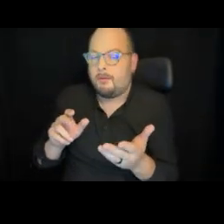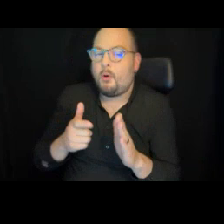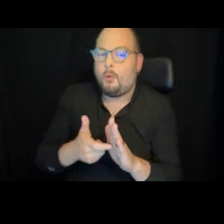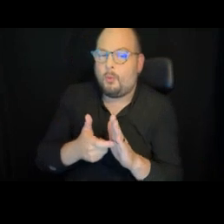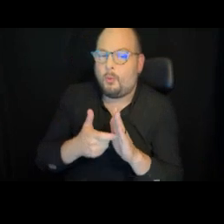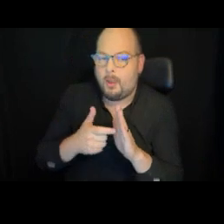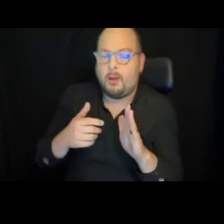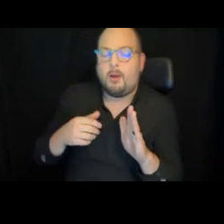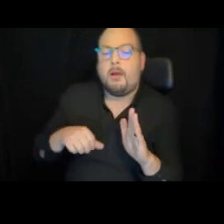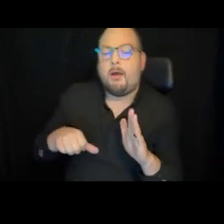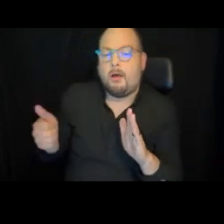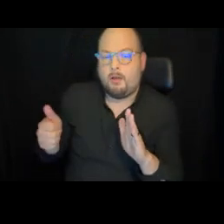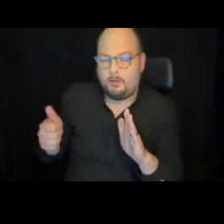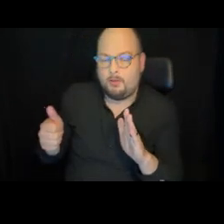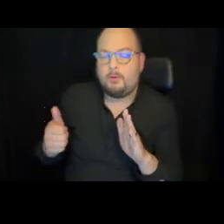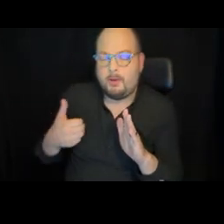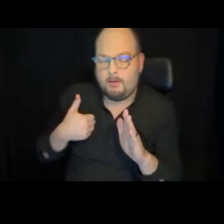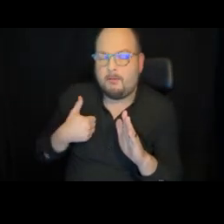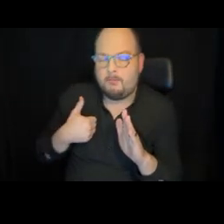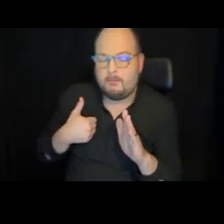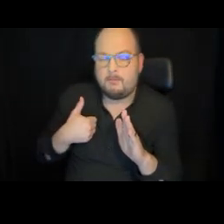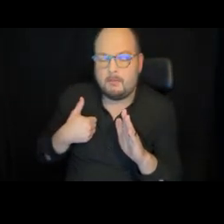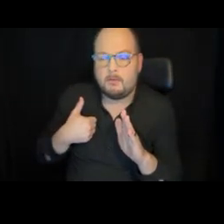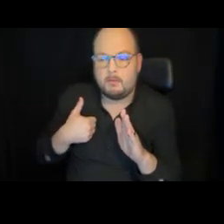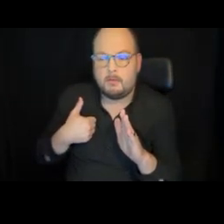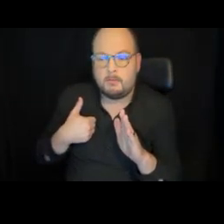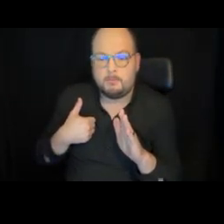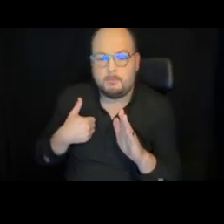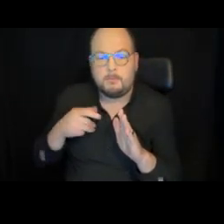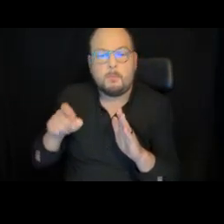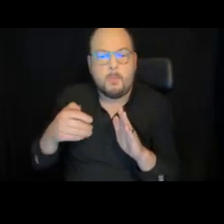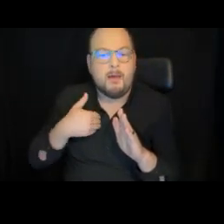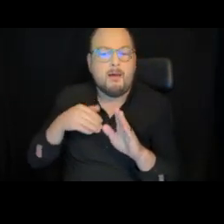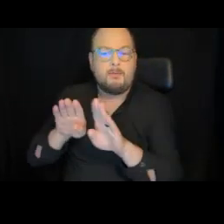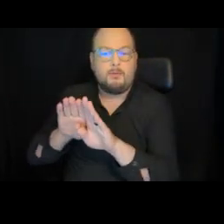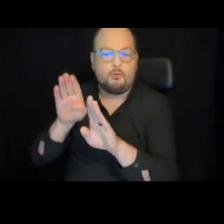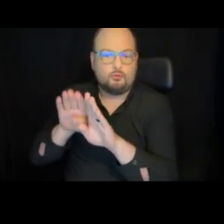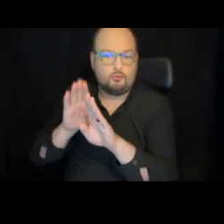requirements, including having usable doors